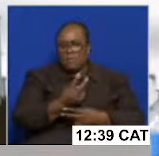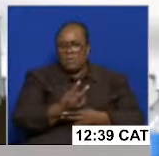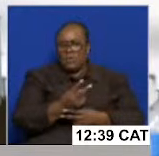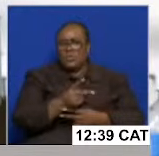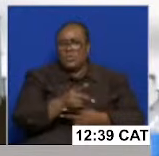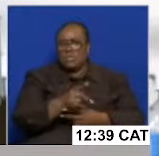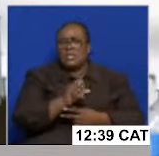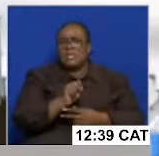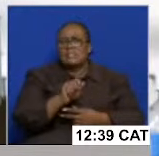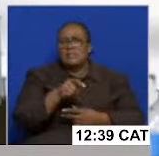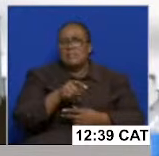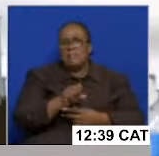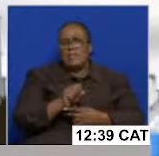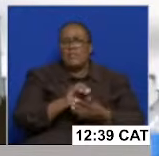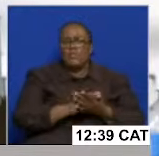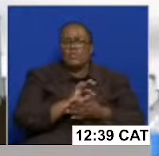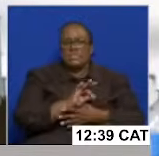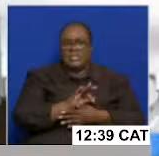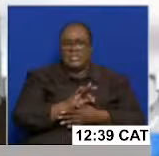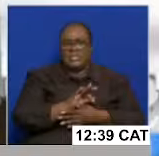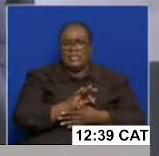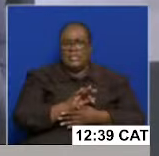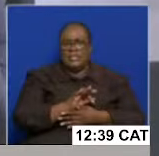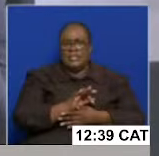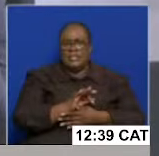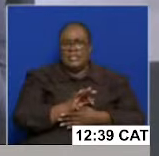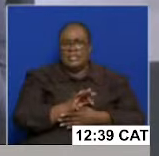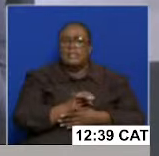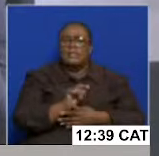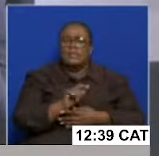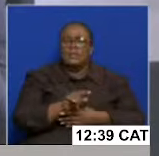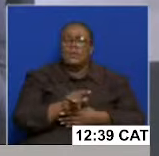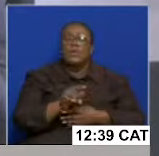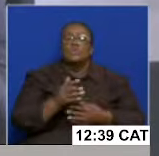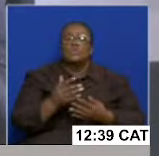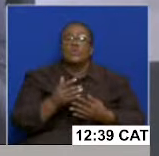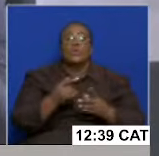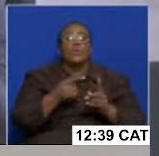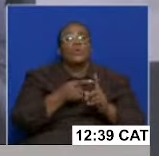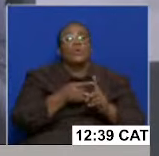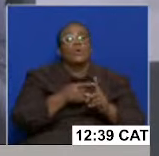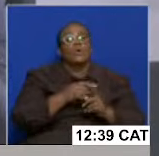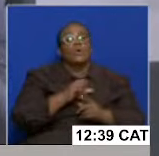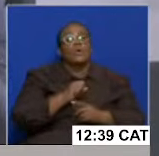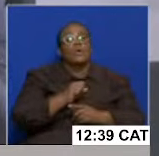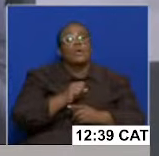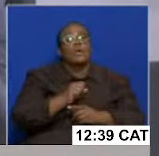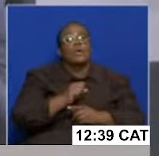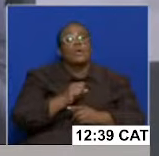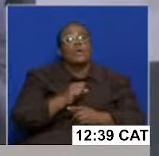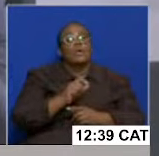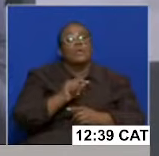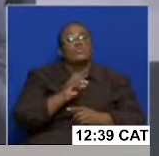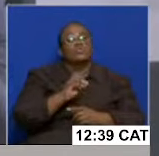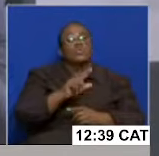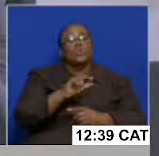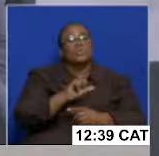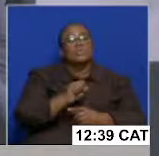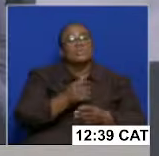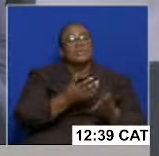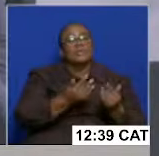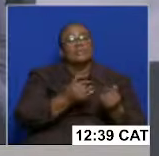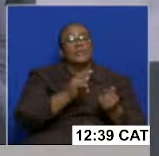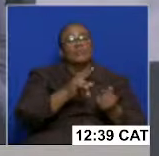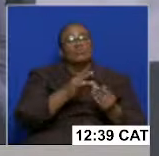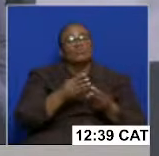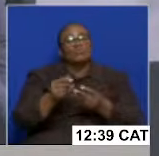work the other way around. Stolz was expecting you to attend to the SAP 13 and to tell her once you